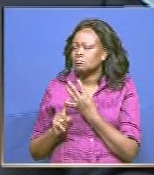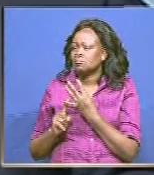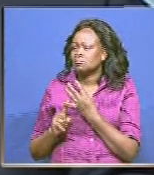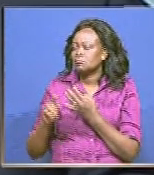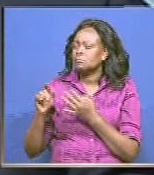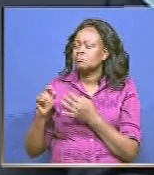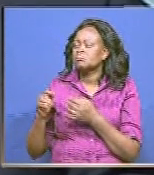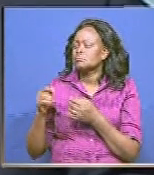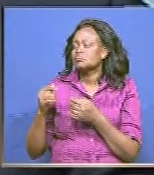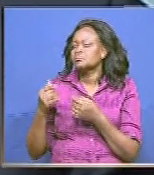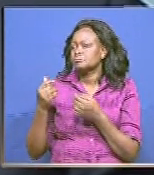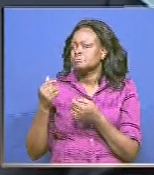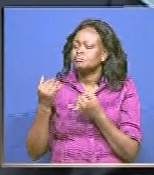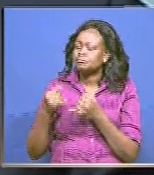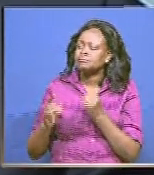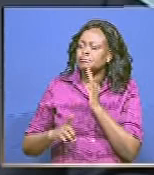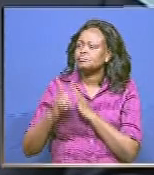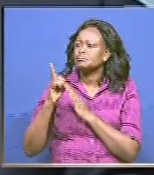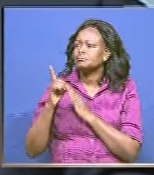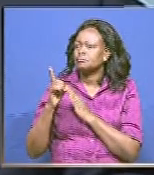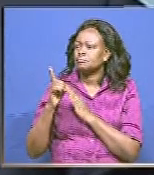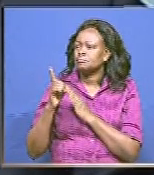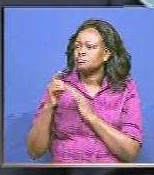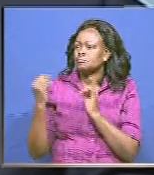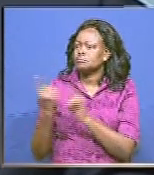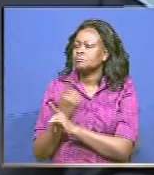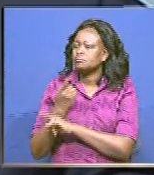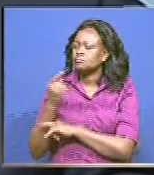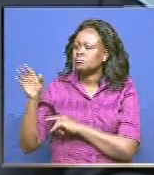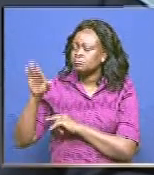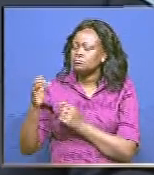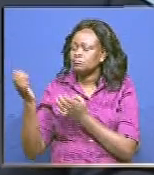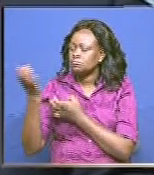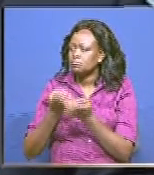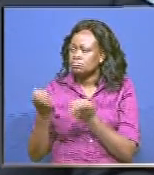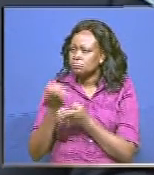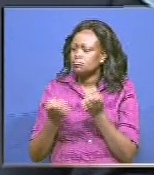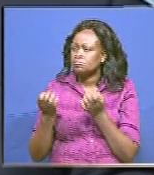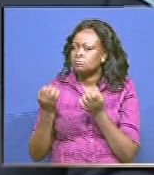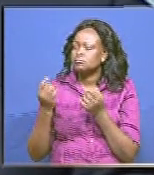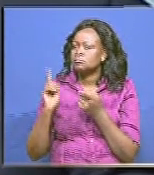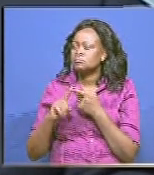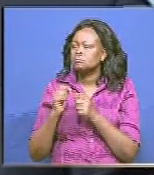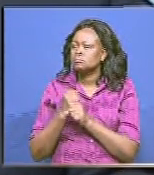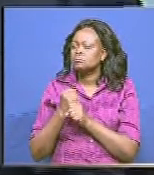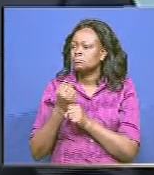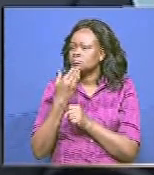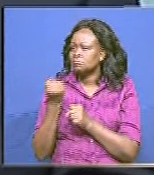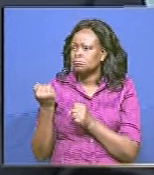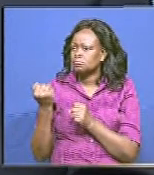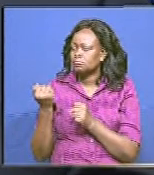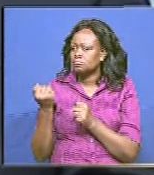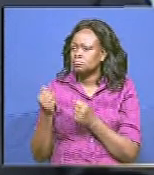effecting development of the various sectors of mm-hmm. the economy okay. to be able to perform better. That should be the